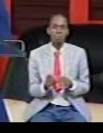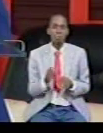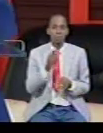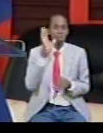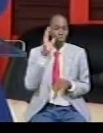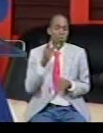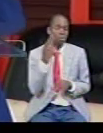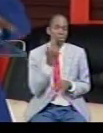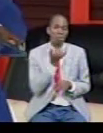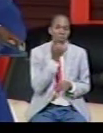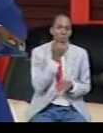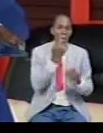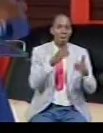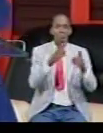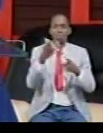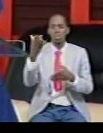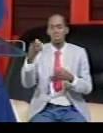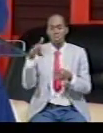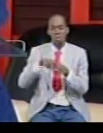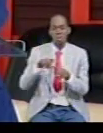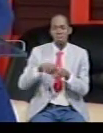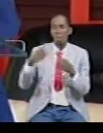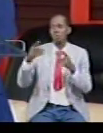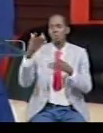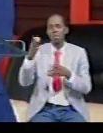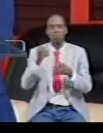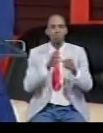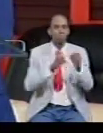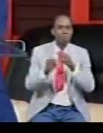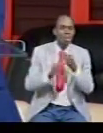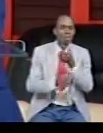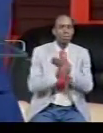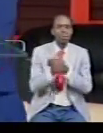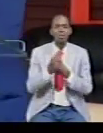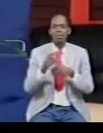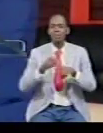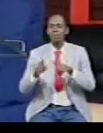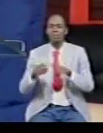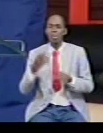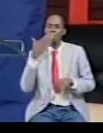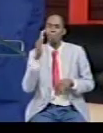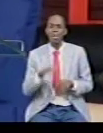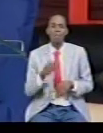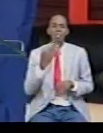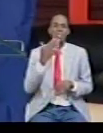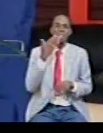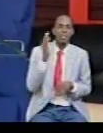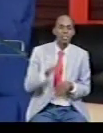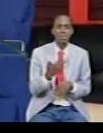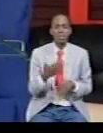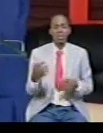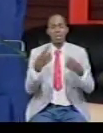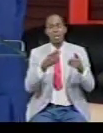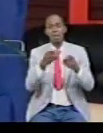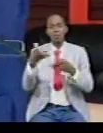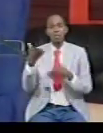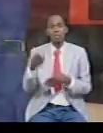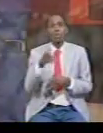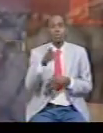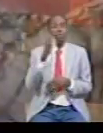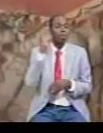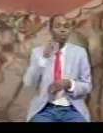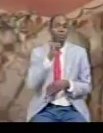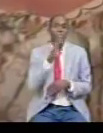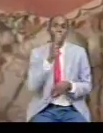see cheating. You will see violence. You will see every form of evil. You will not be overcome in